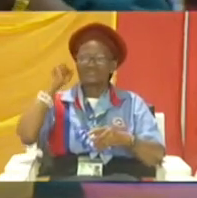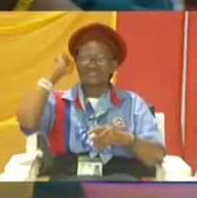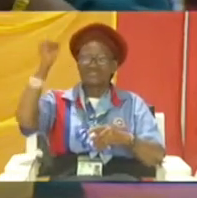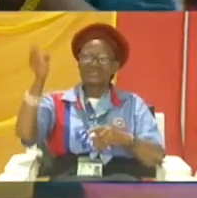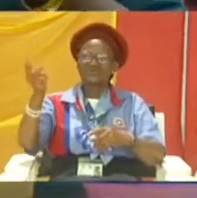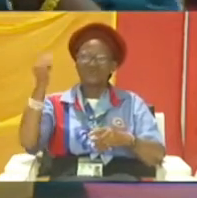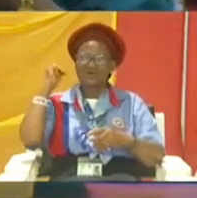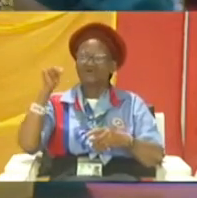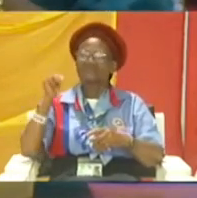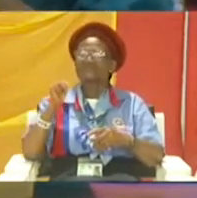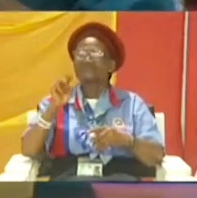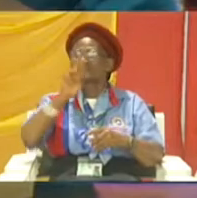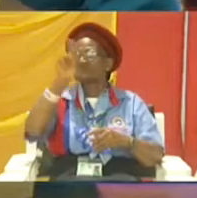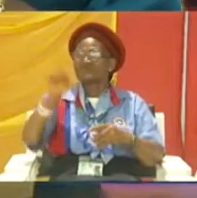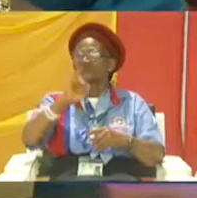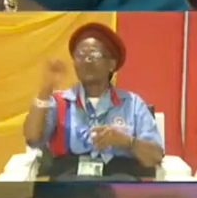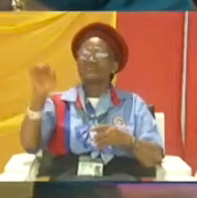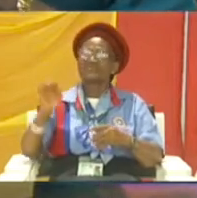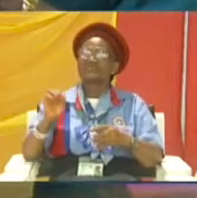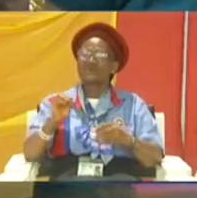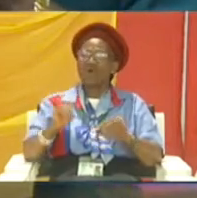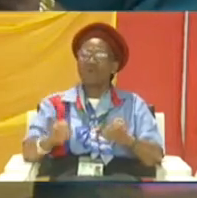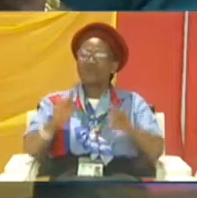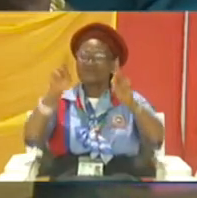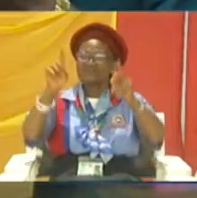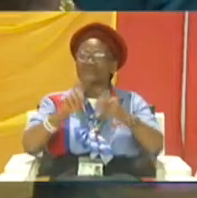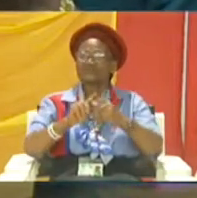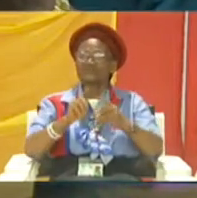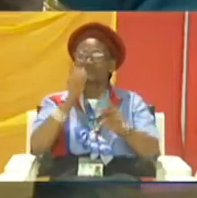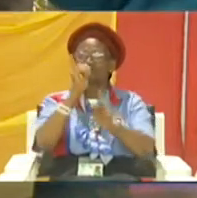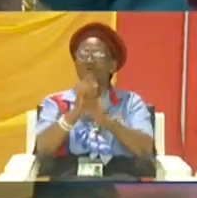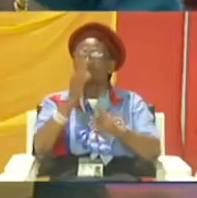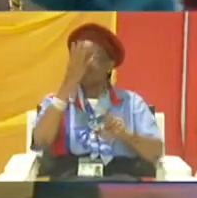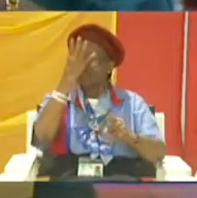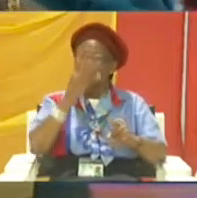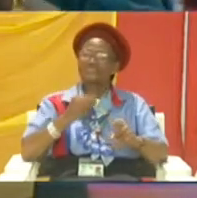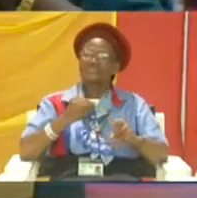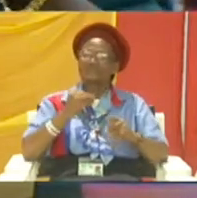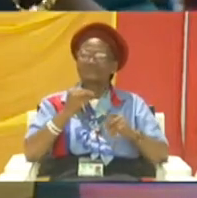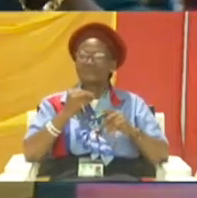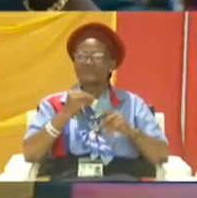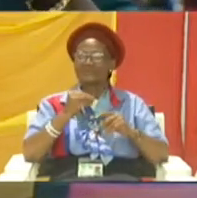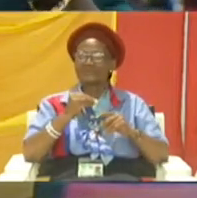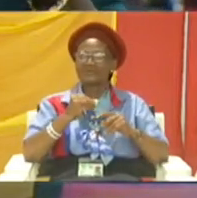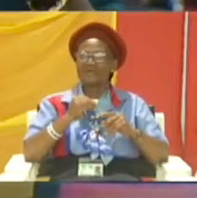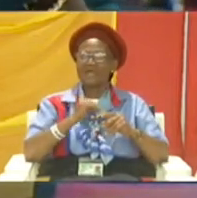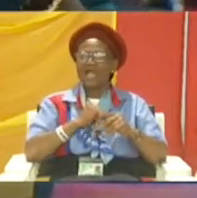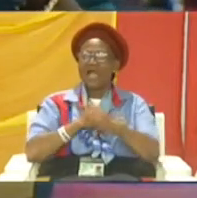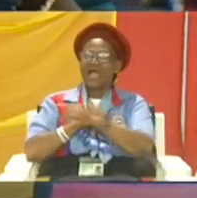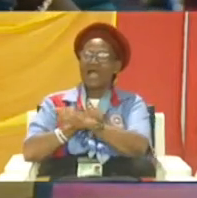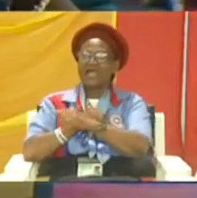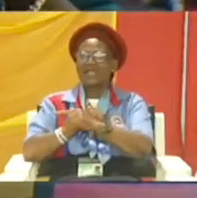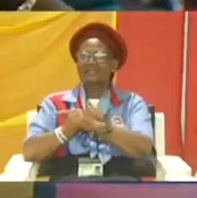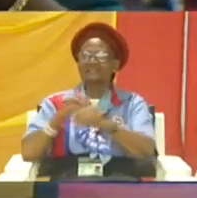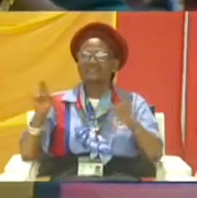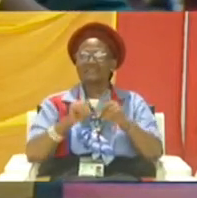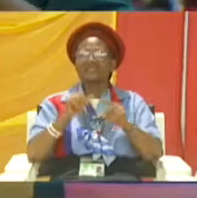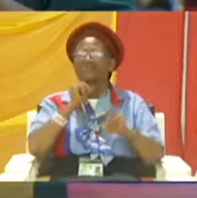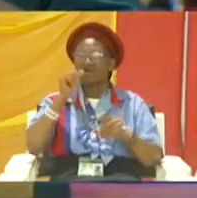to just sleep. I didn't know God was performing